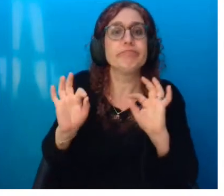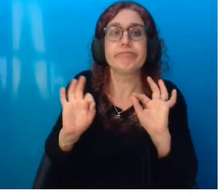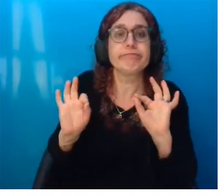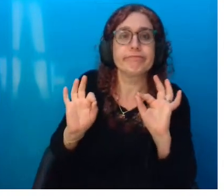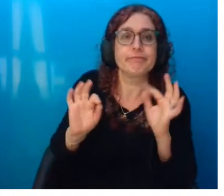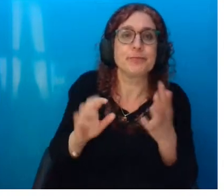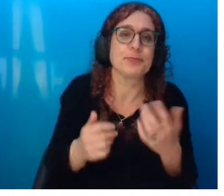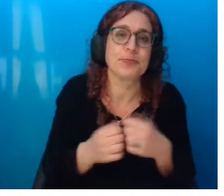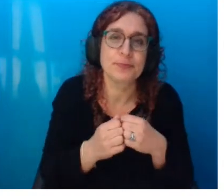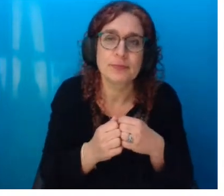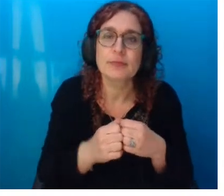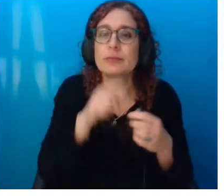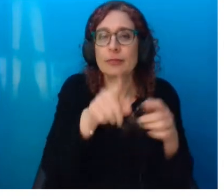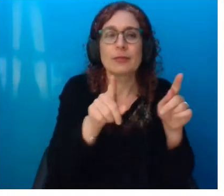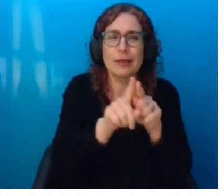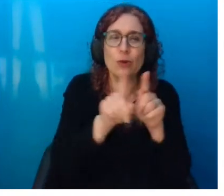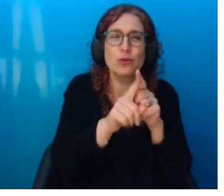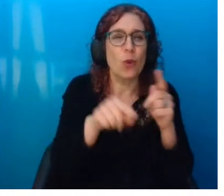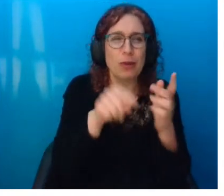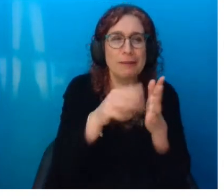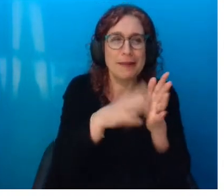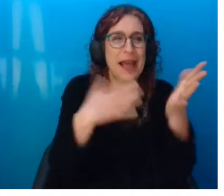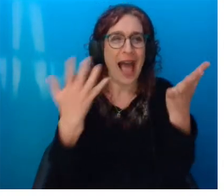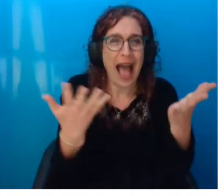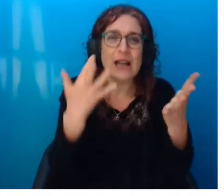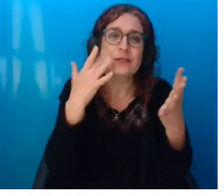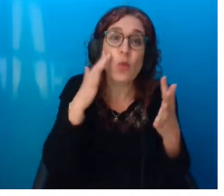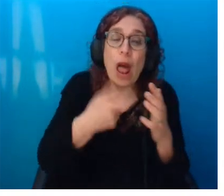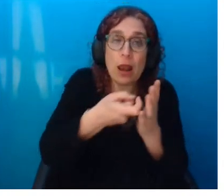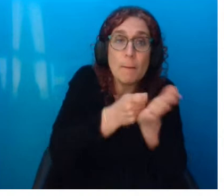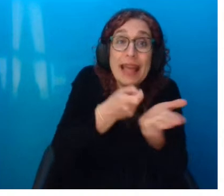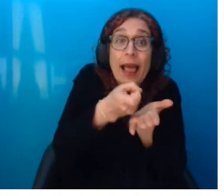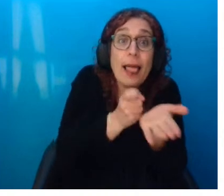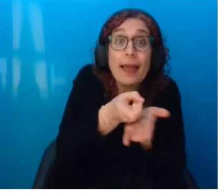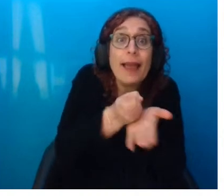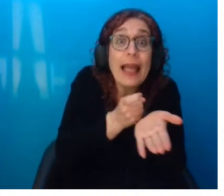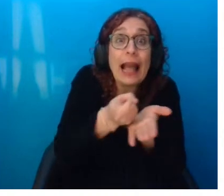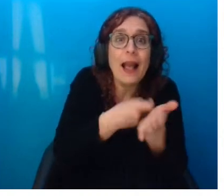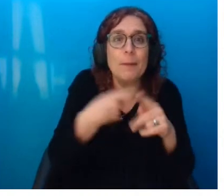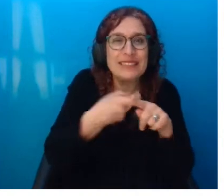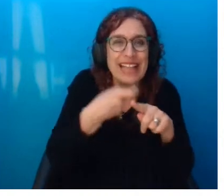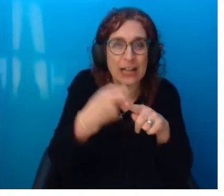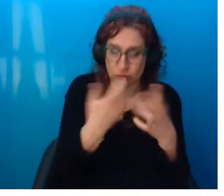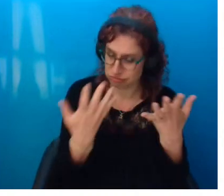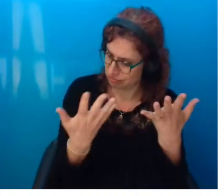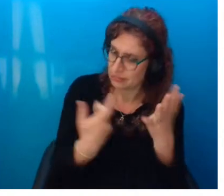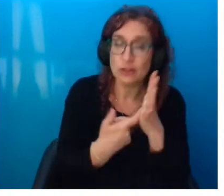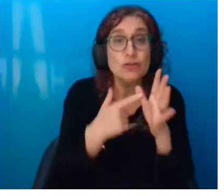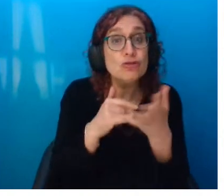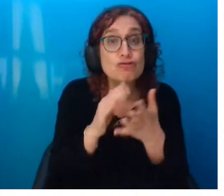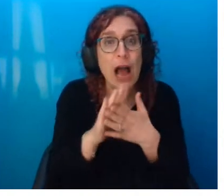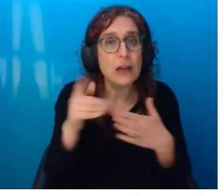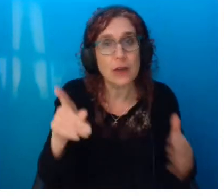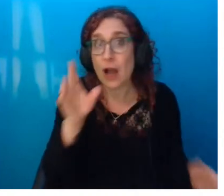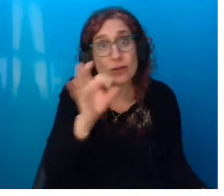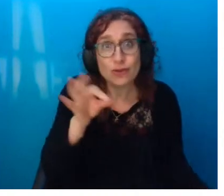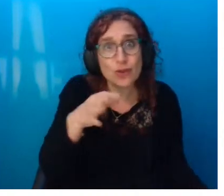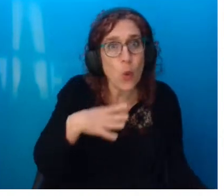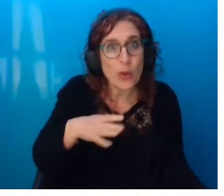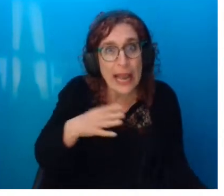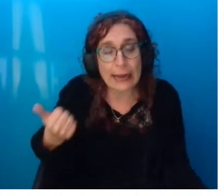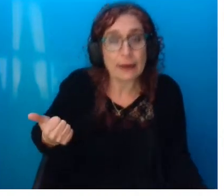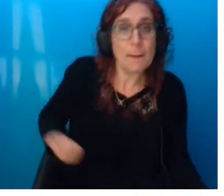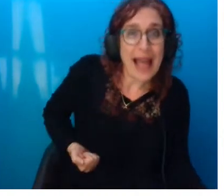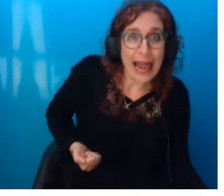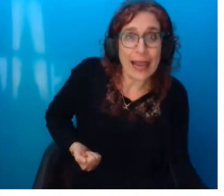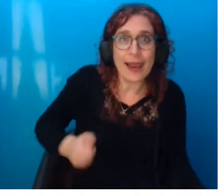rash on the hands when they're peeling potatoes. And these patients just need to be reassured. They don't need an adrenaline pen. I generally don't